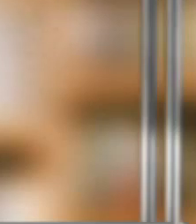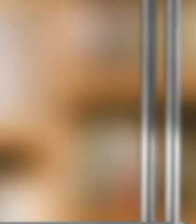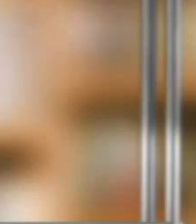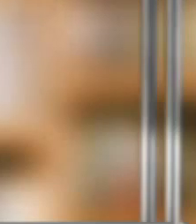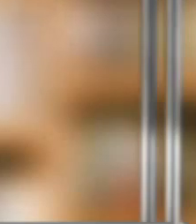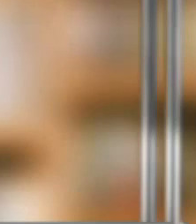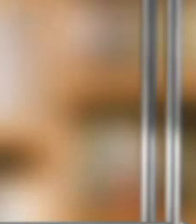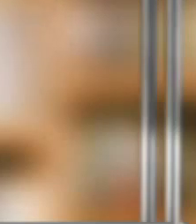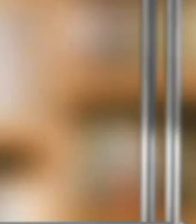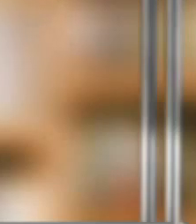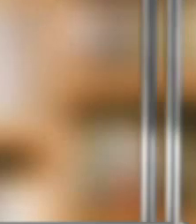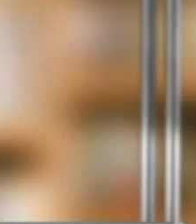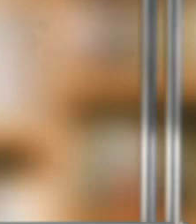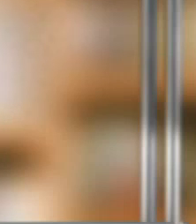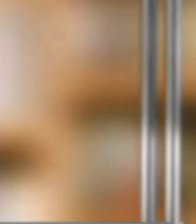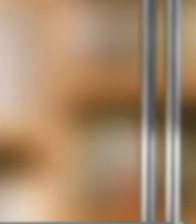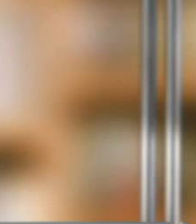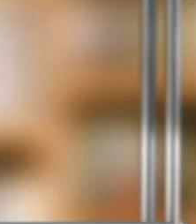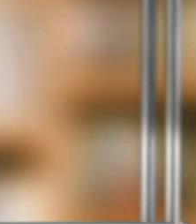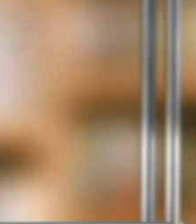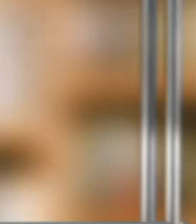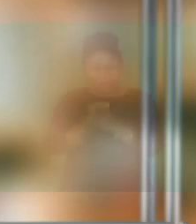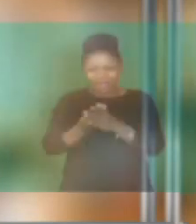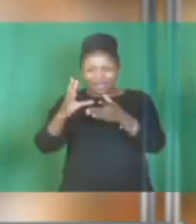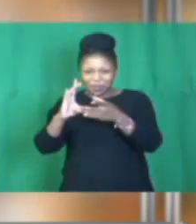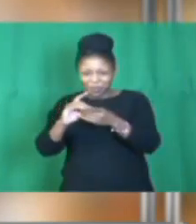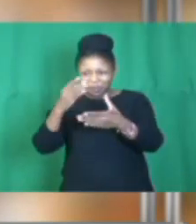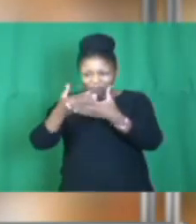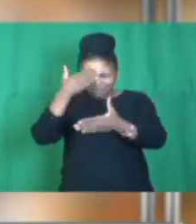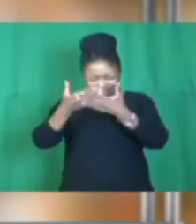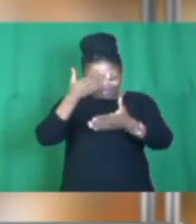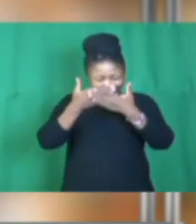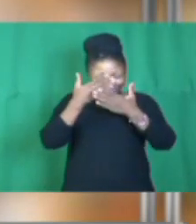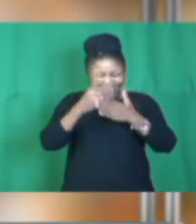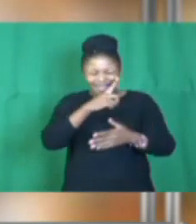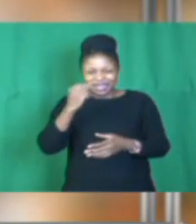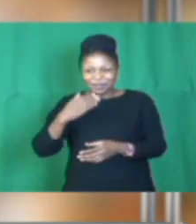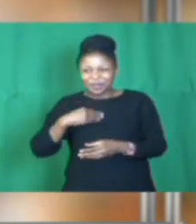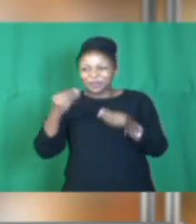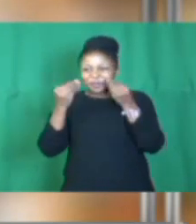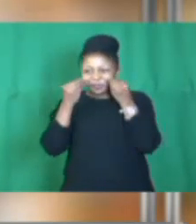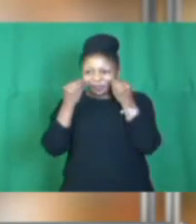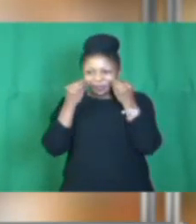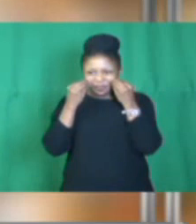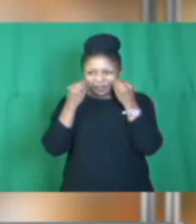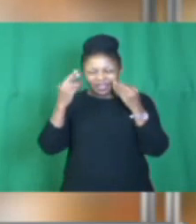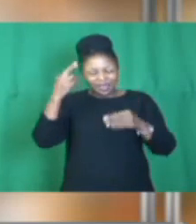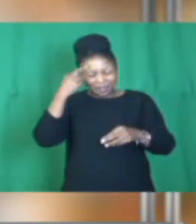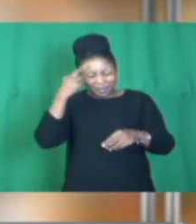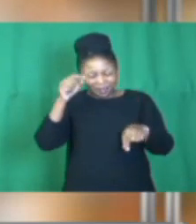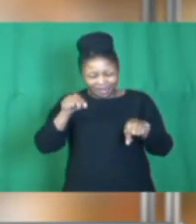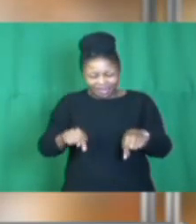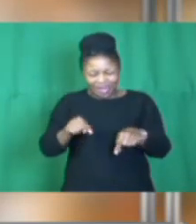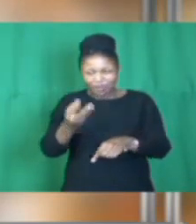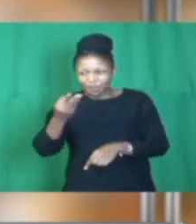Welcome viewers, this is still Home Study. I am Nogwazi Dlamini, and right at this moment we are doing the Form 3 English